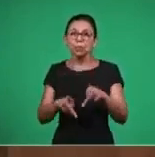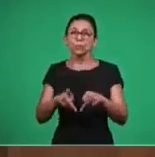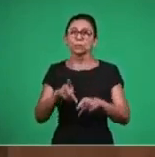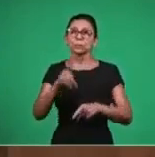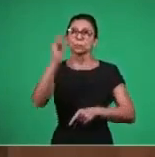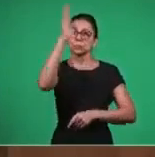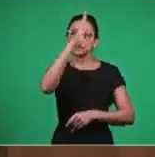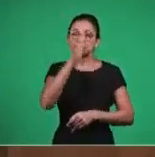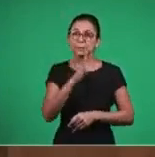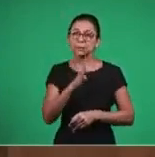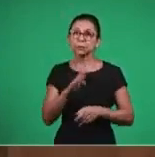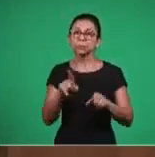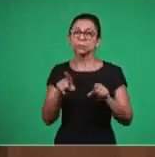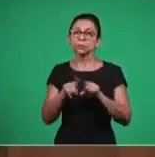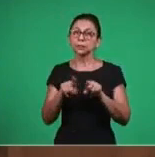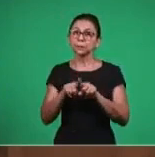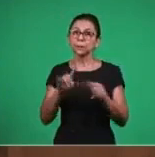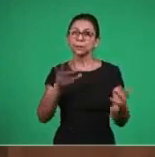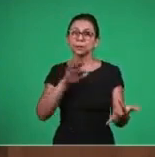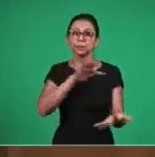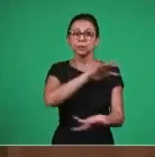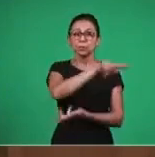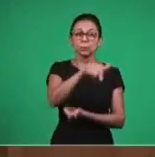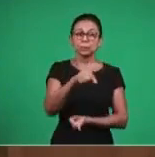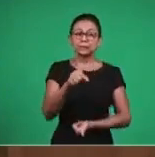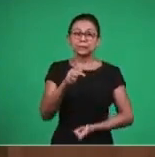in the entire country and also abroad.